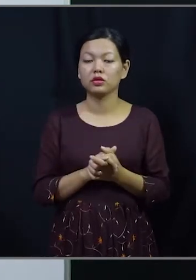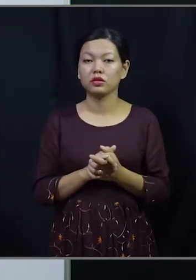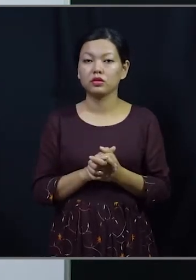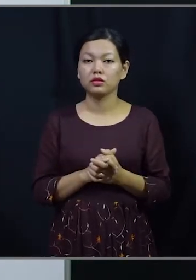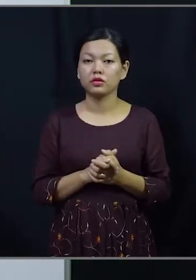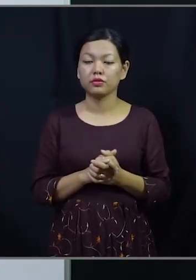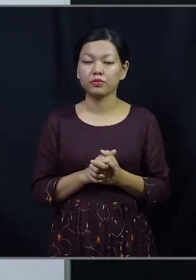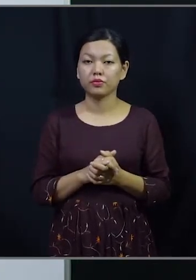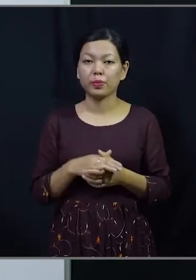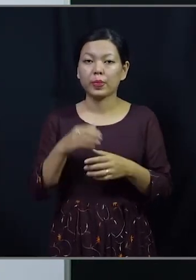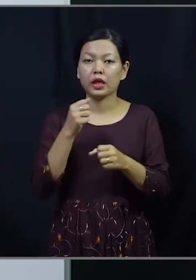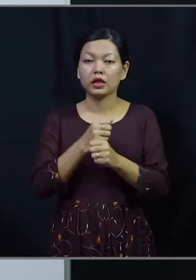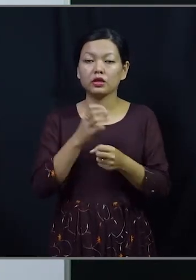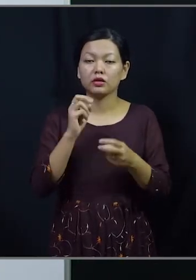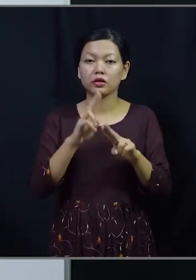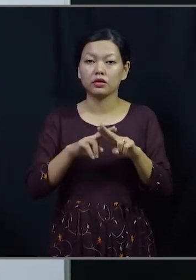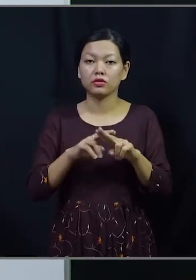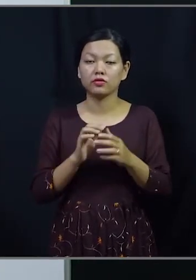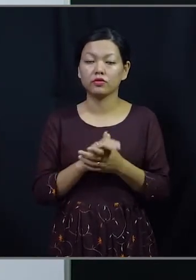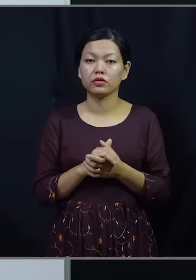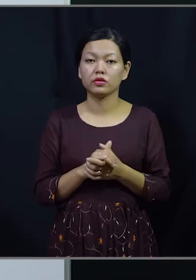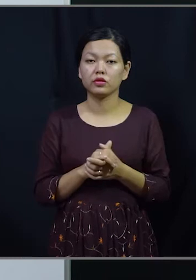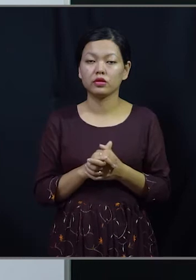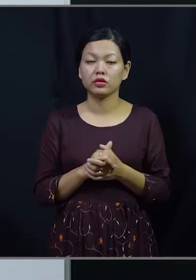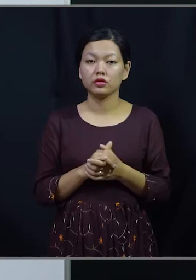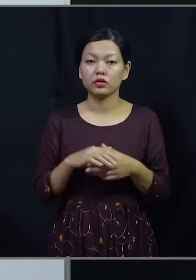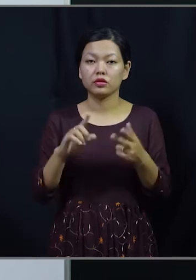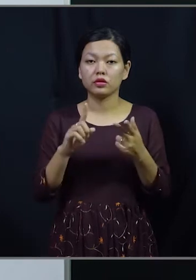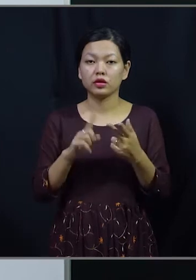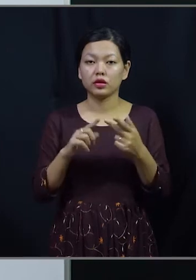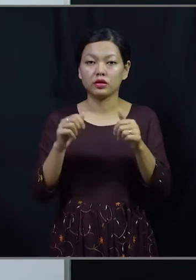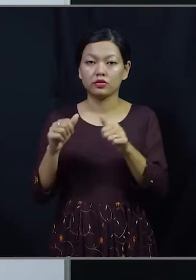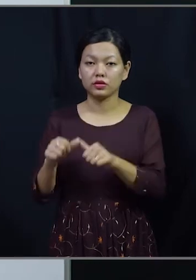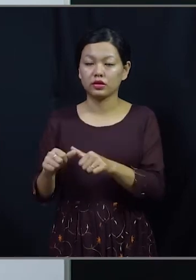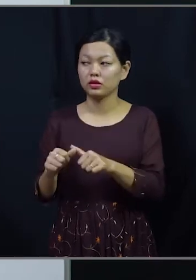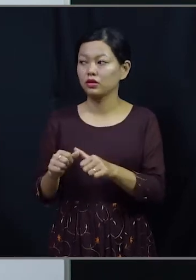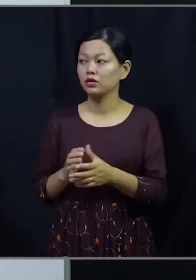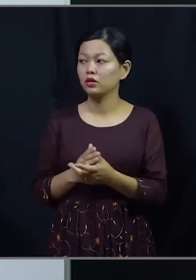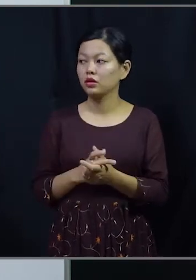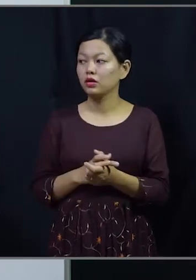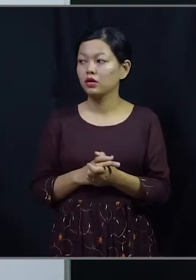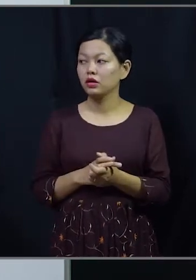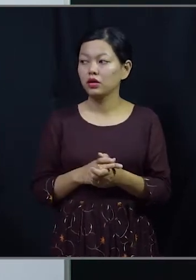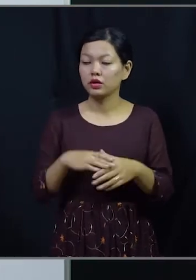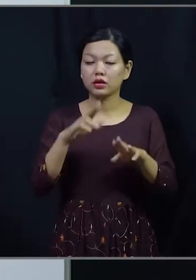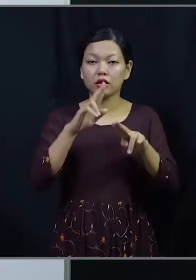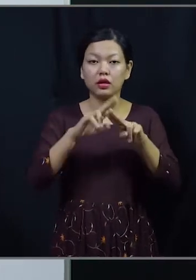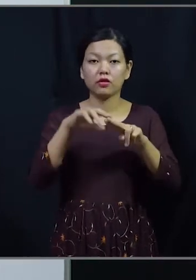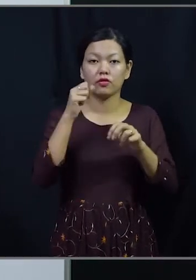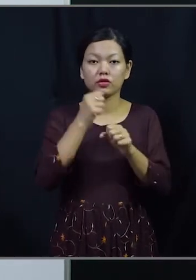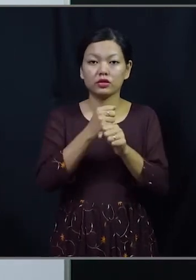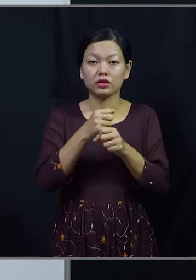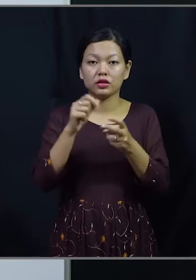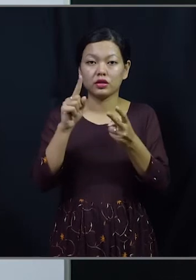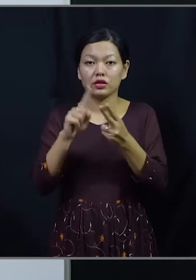that GOF, if you get identity function on A and FOG is